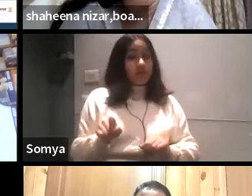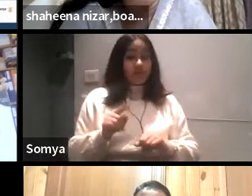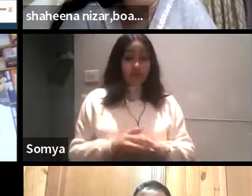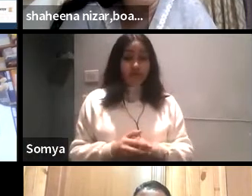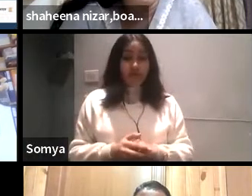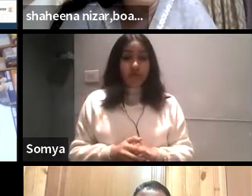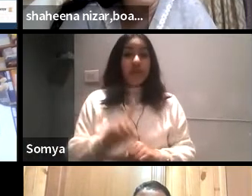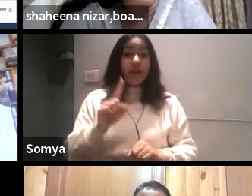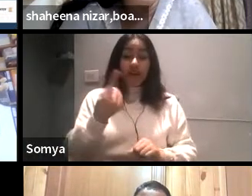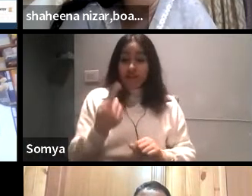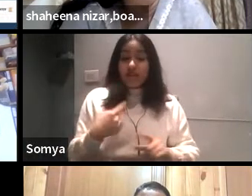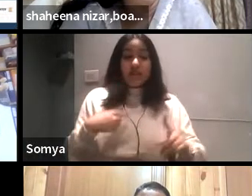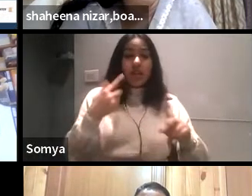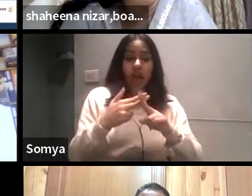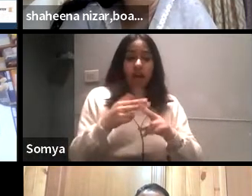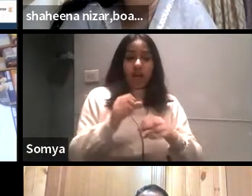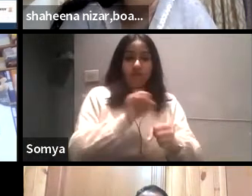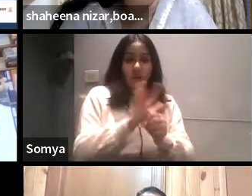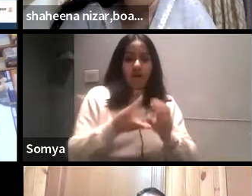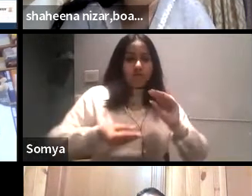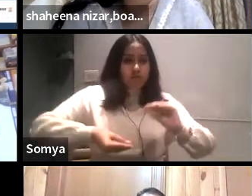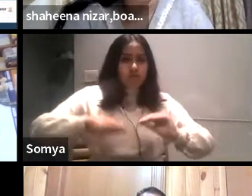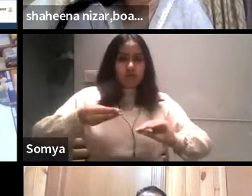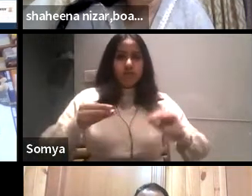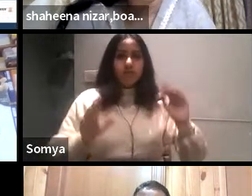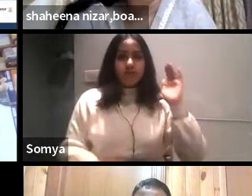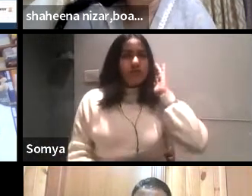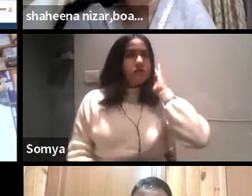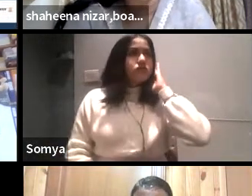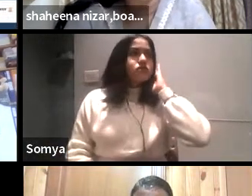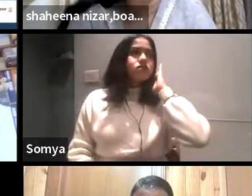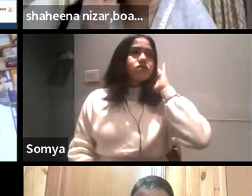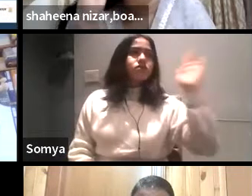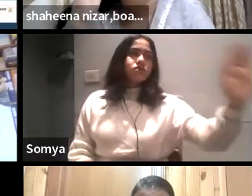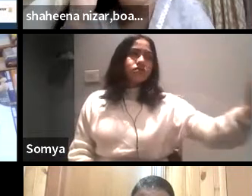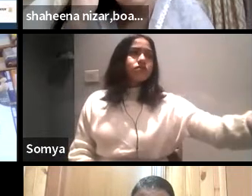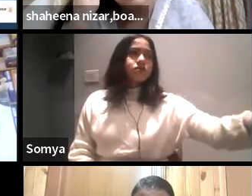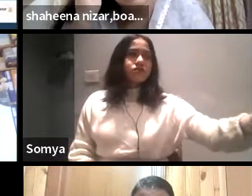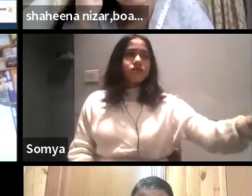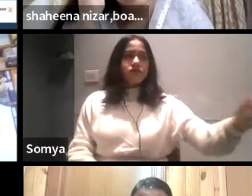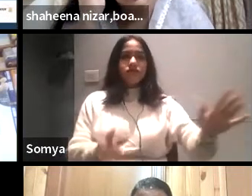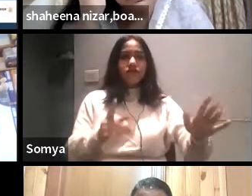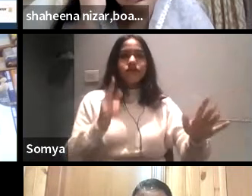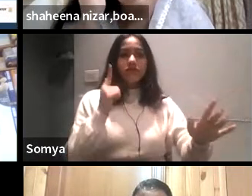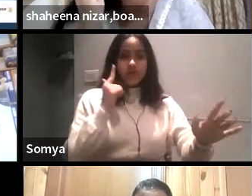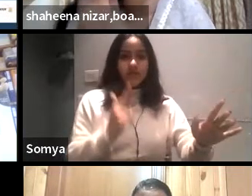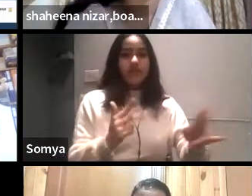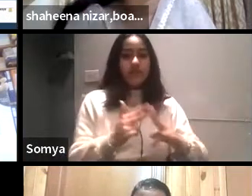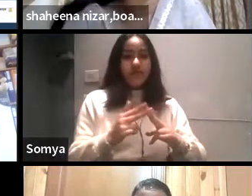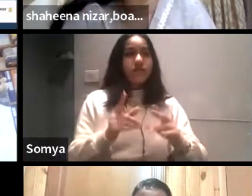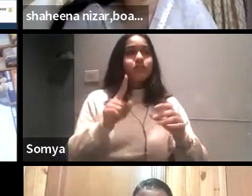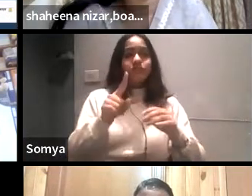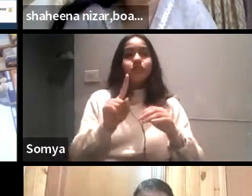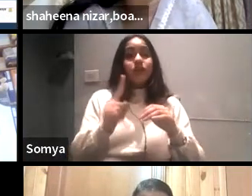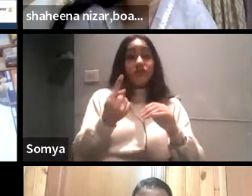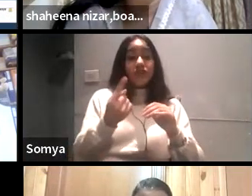For the polio community, a lot of them has always found it very difficult to just find employment because